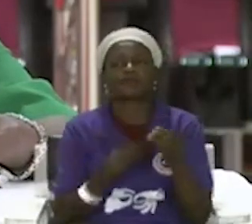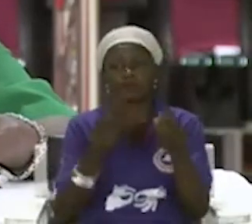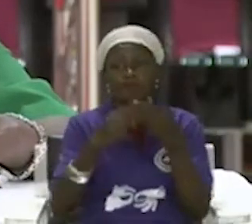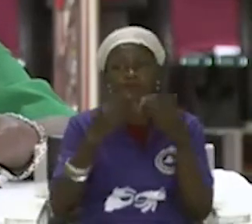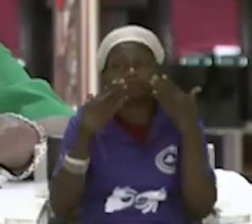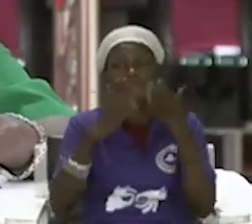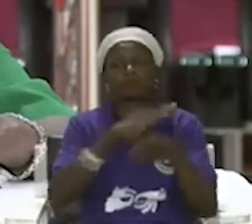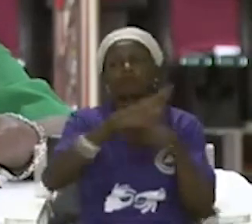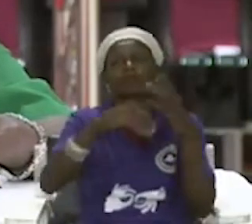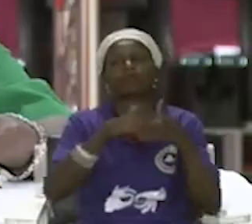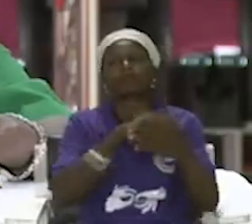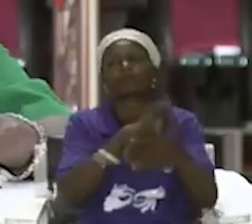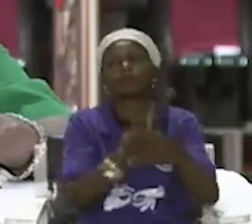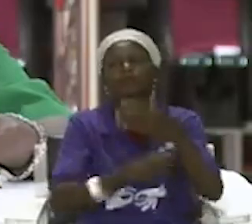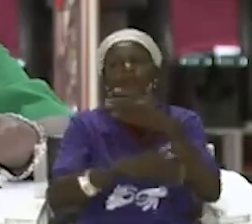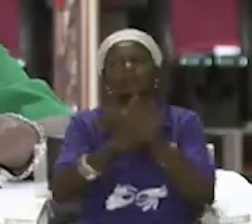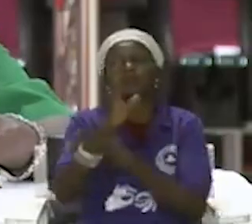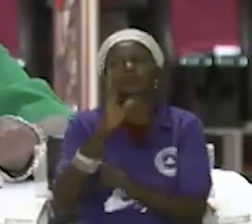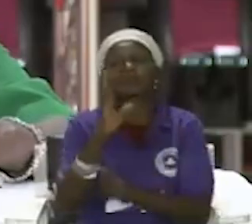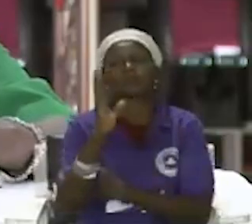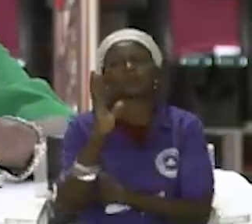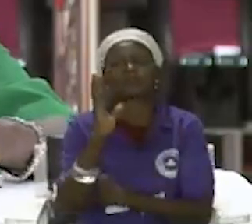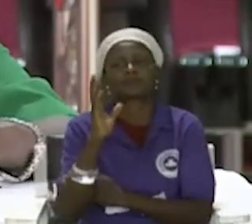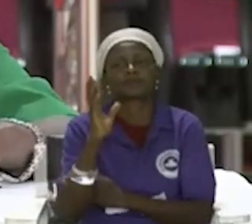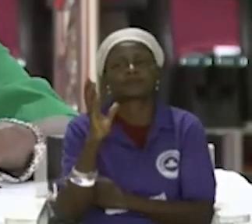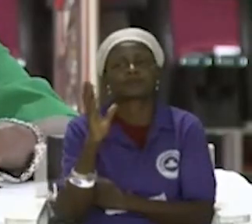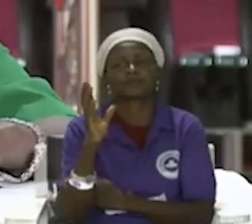the Almighty God.